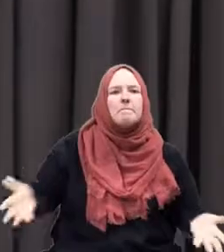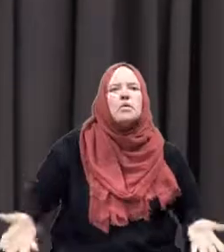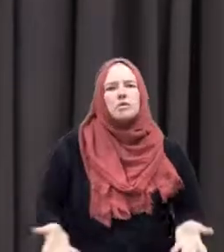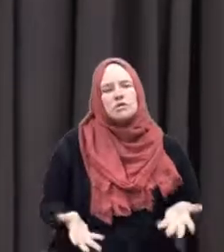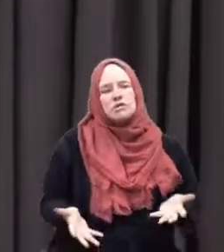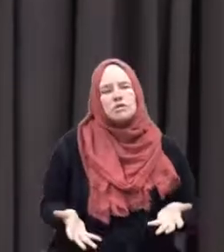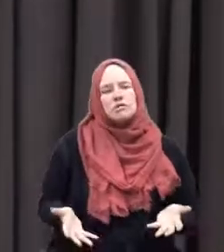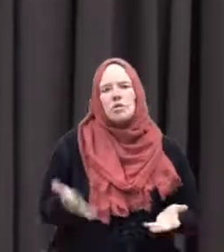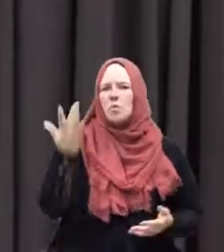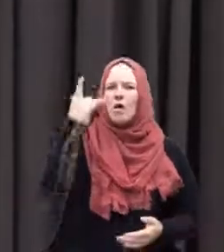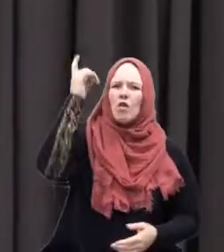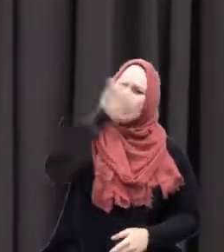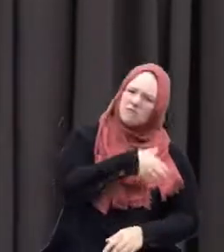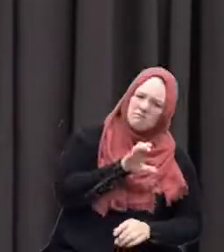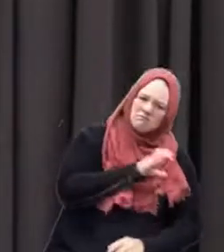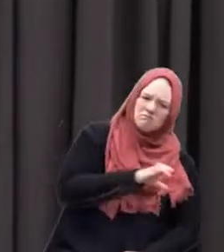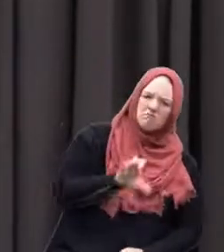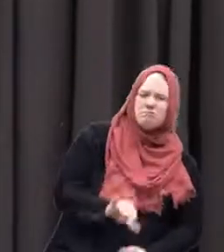it being pushed,